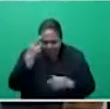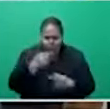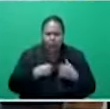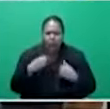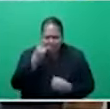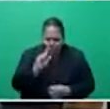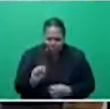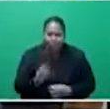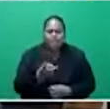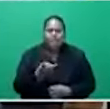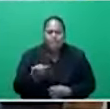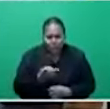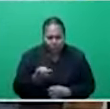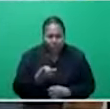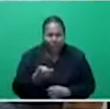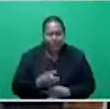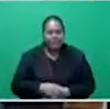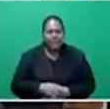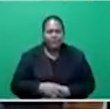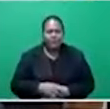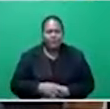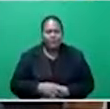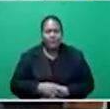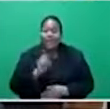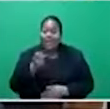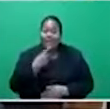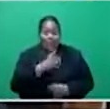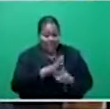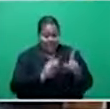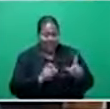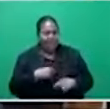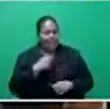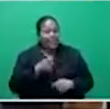you say to a family, look, we're not going to give you the $1.